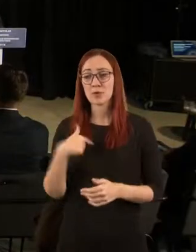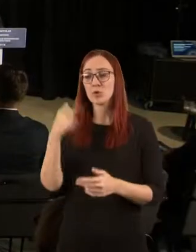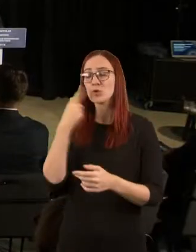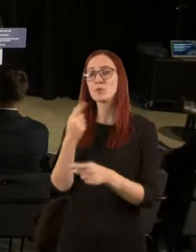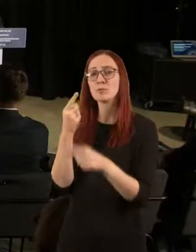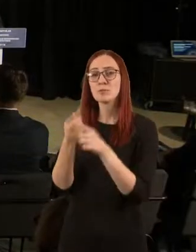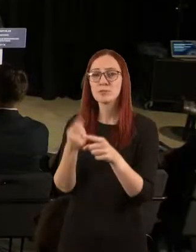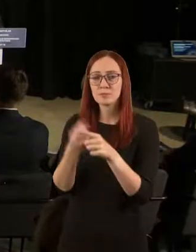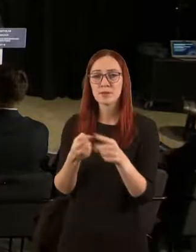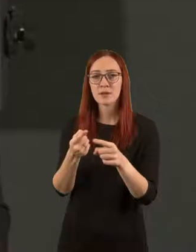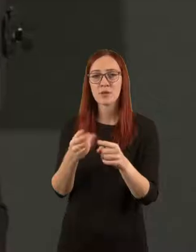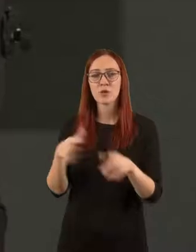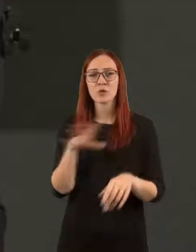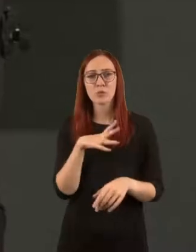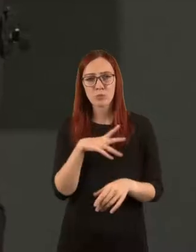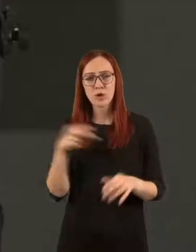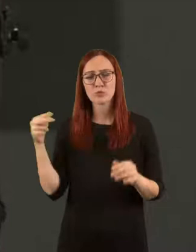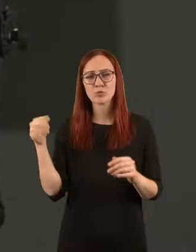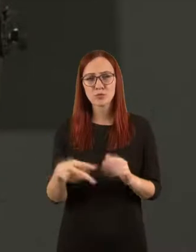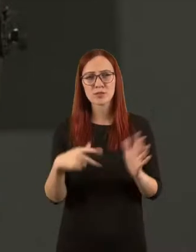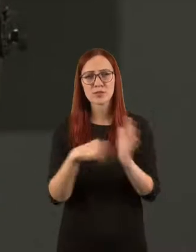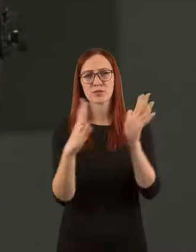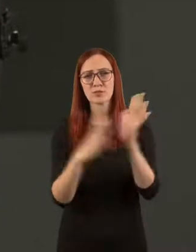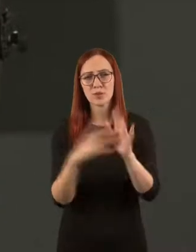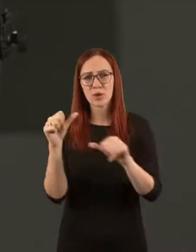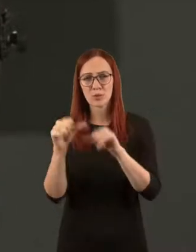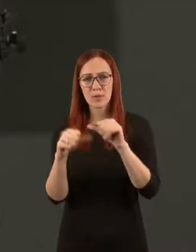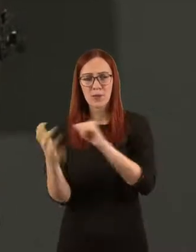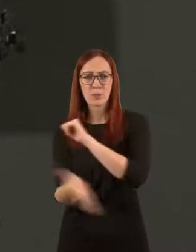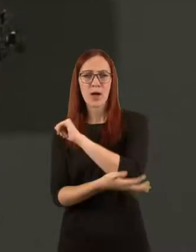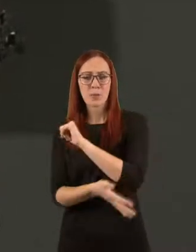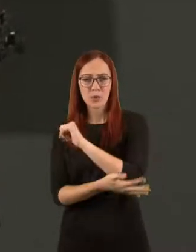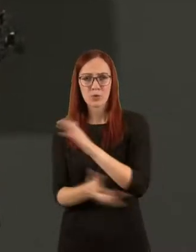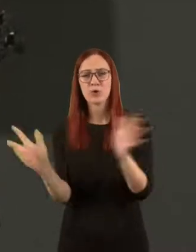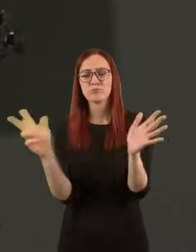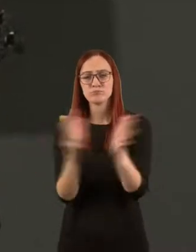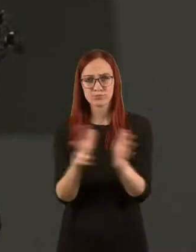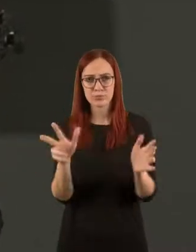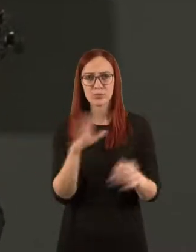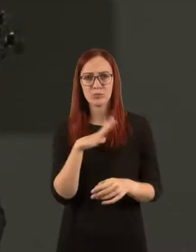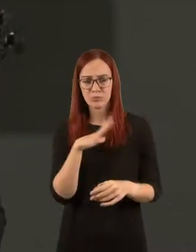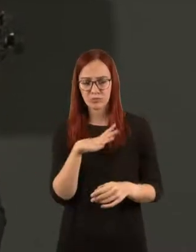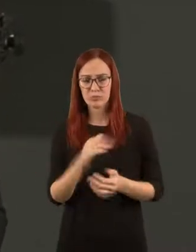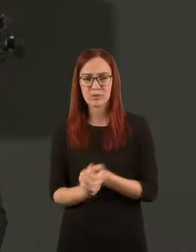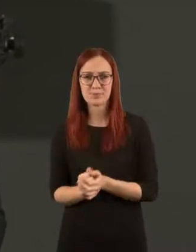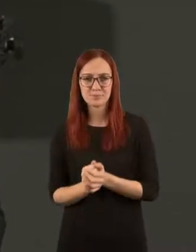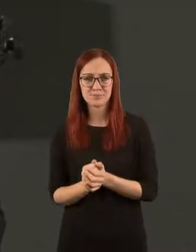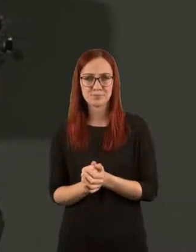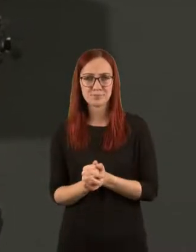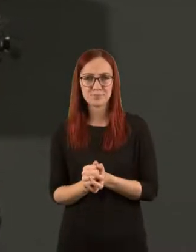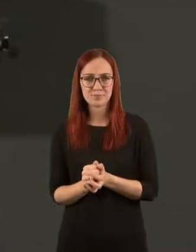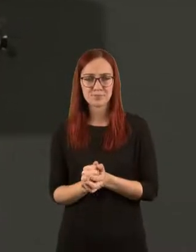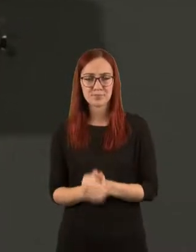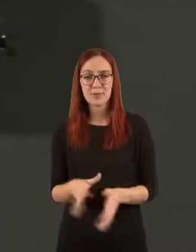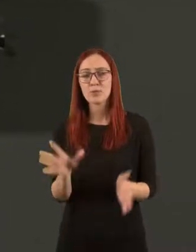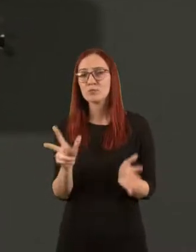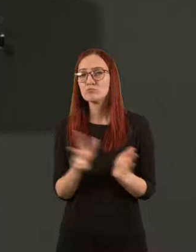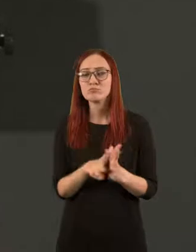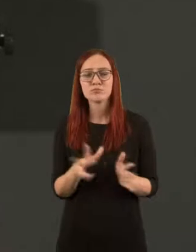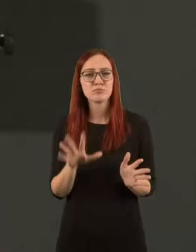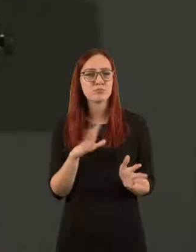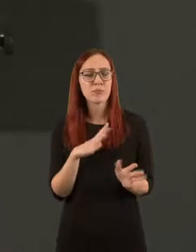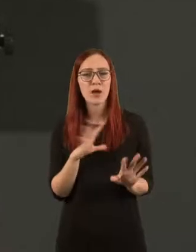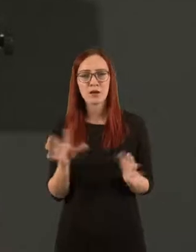to buy less polluting vehicles. I would like to add something. When we adopted the law, when the